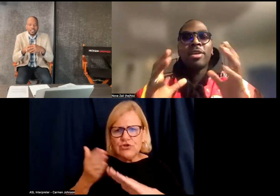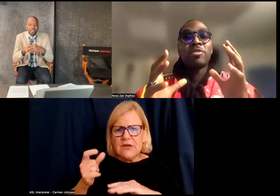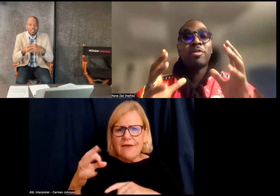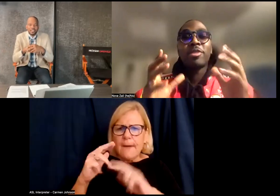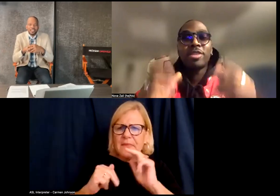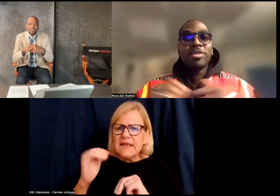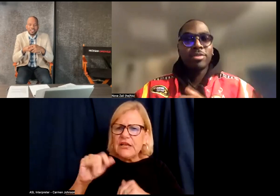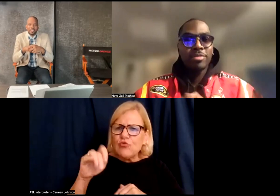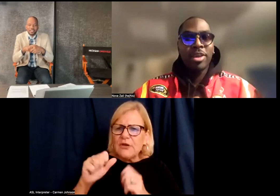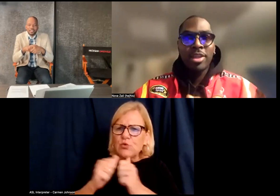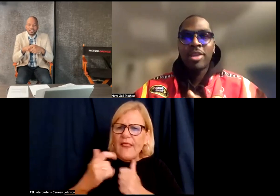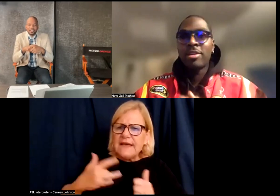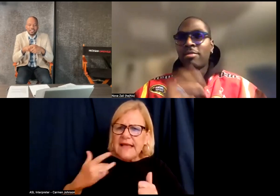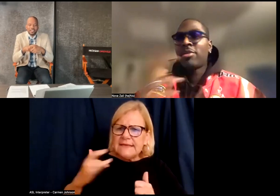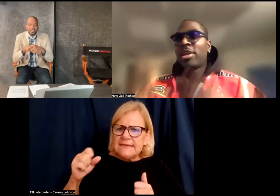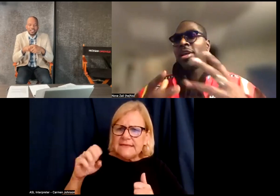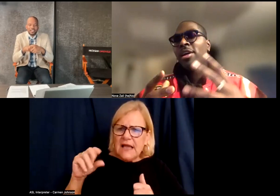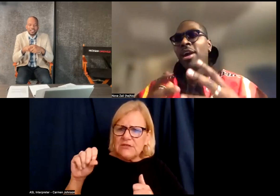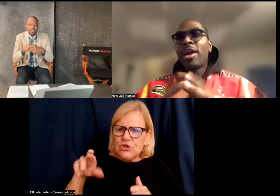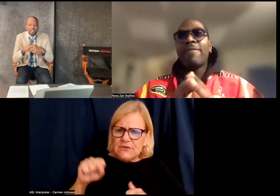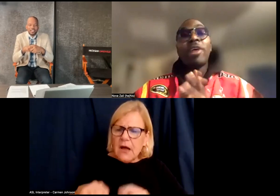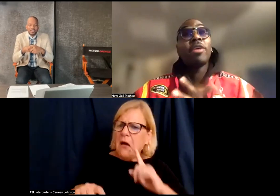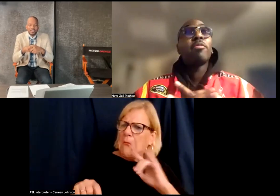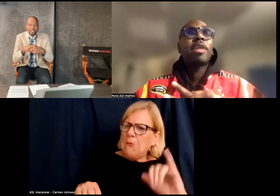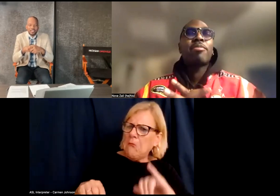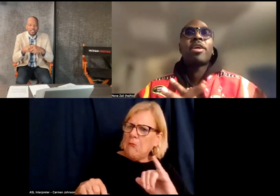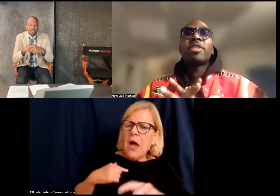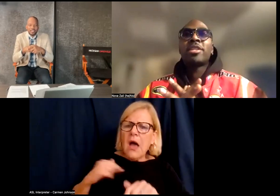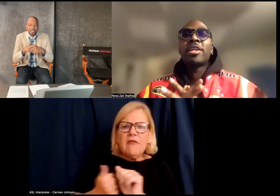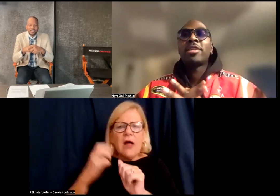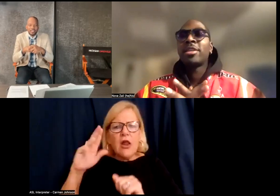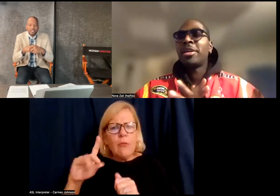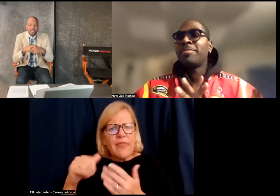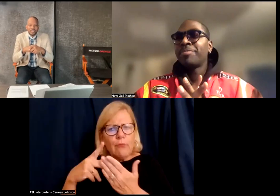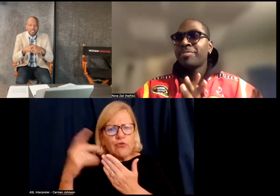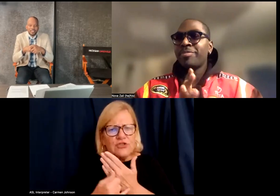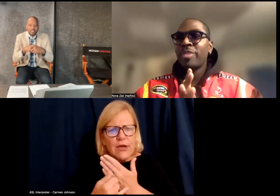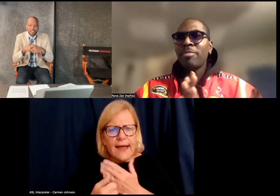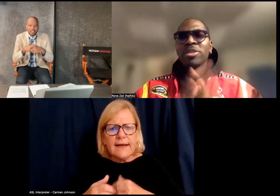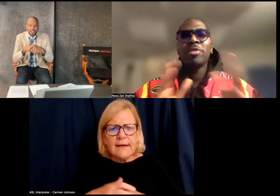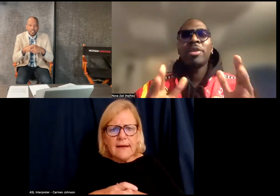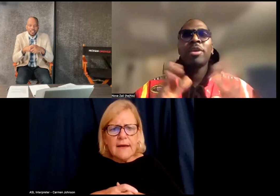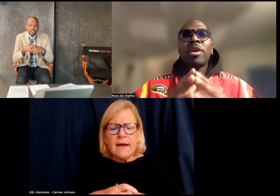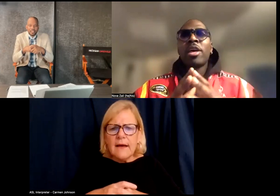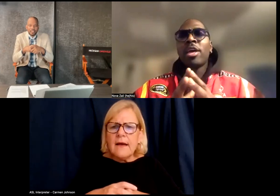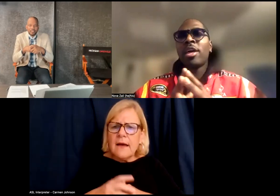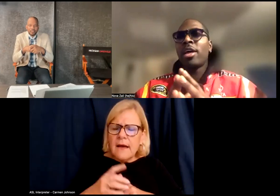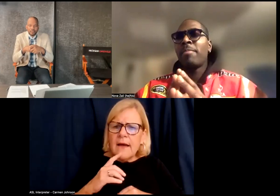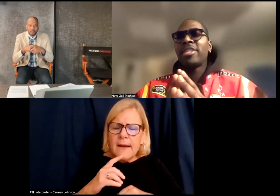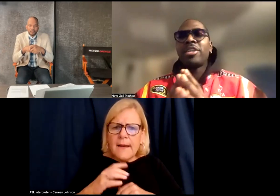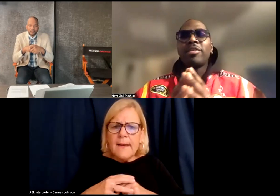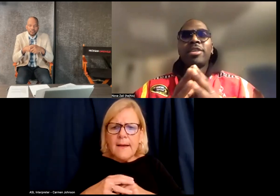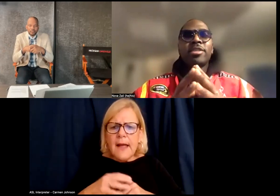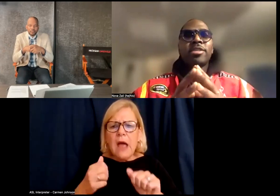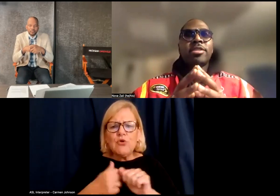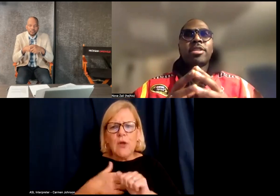an instrument with sensors, and then Yeah. I followed up with that project as pursuing my